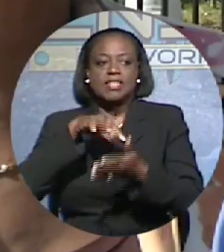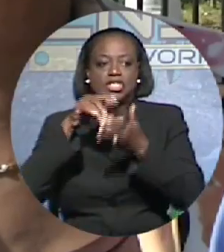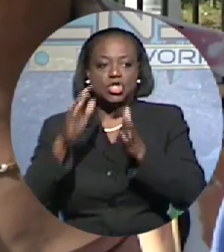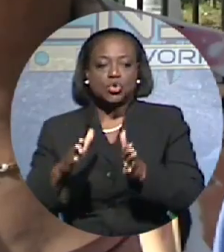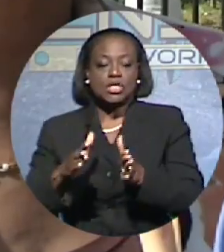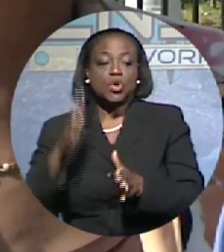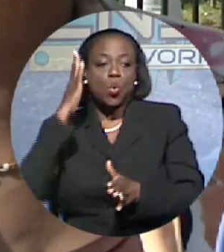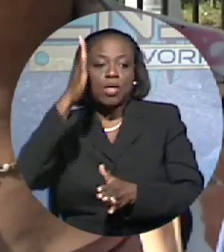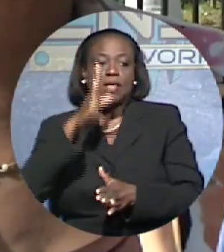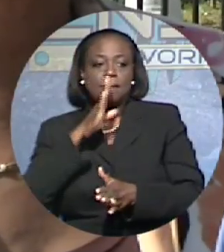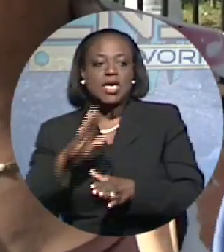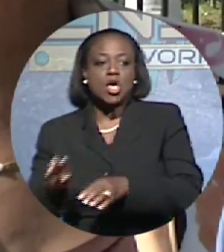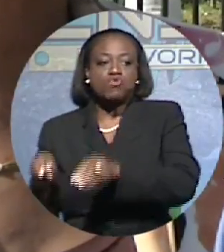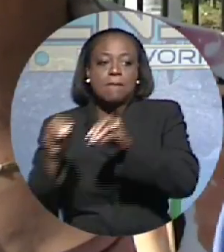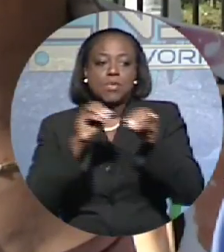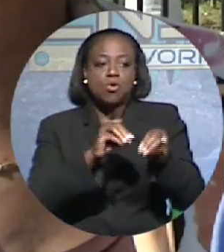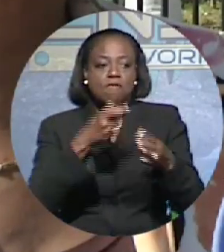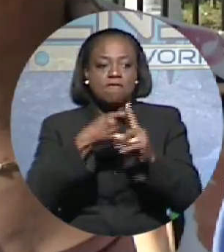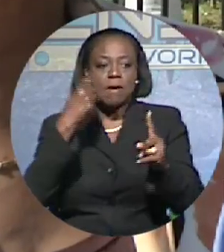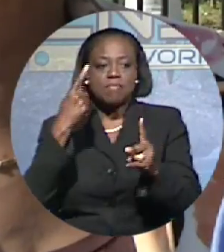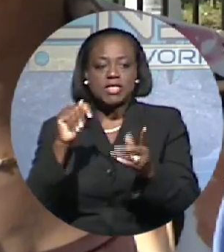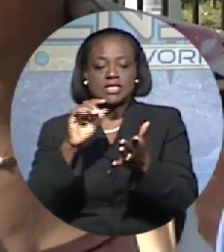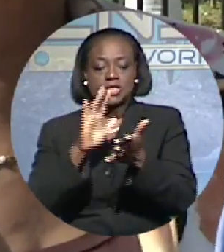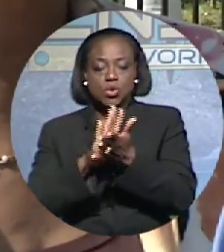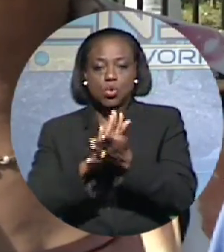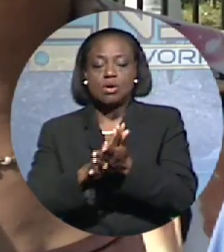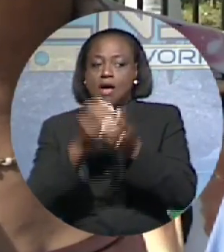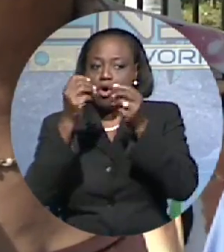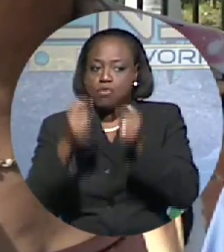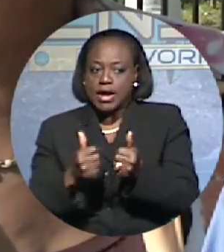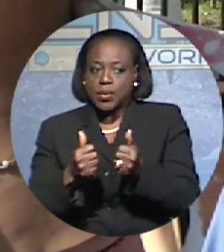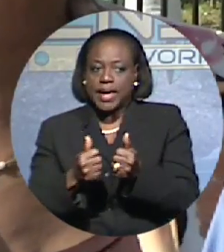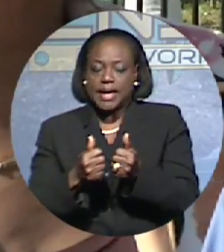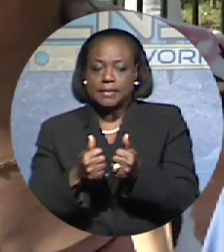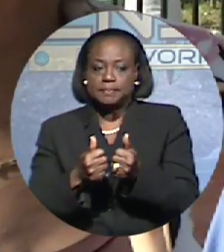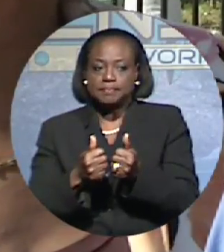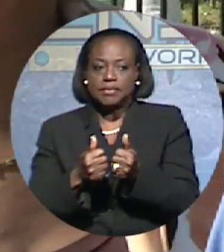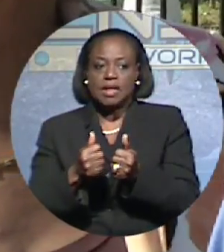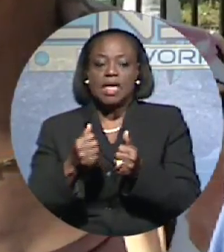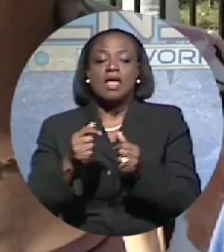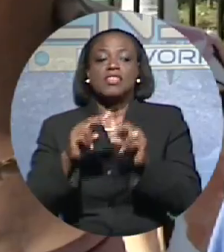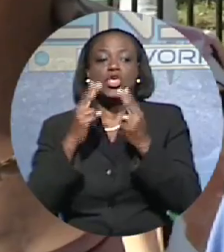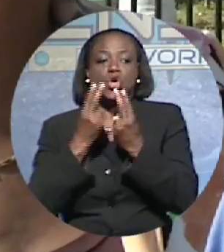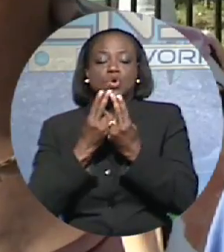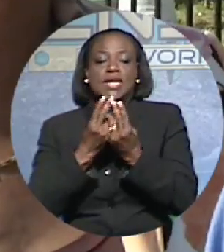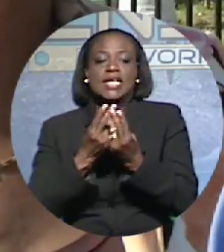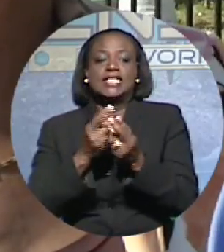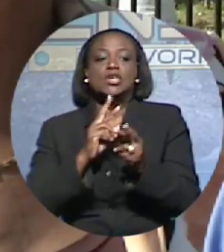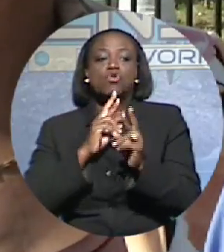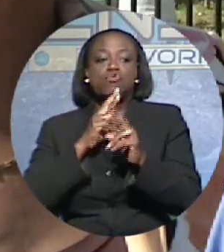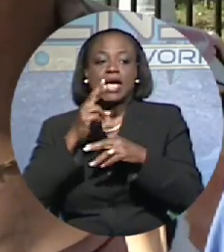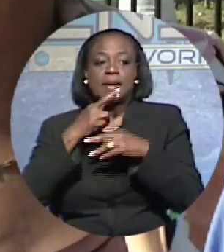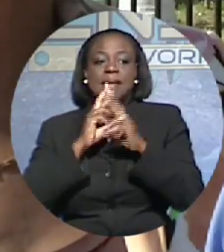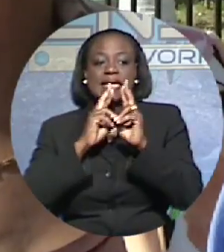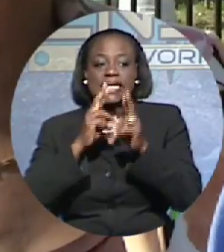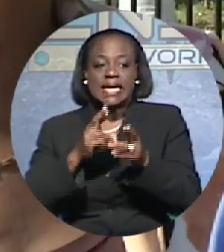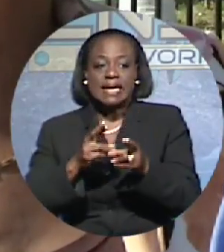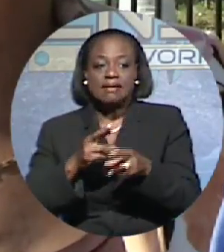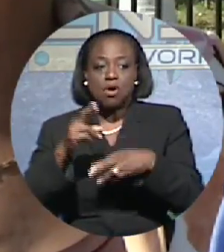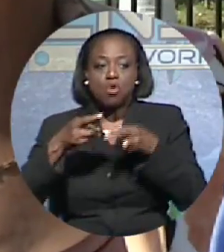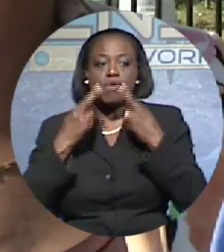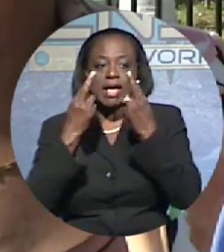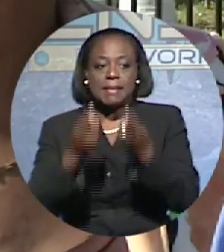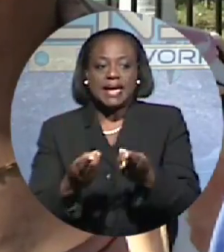shall be removed from this school immediately. The union is recommending that she goes to TAPS, which is